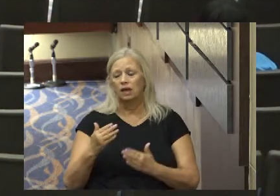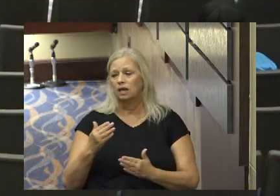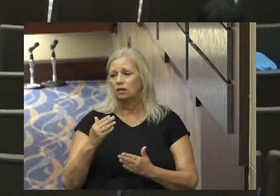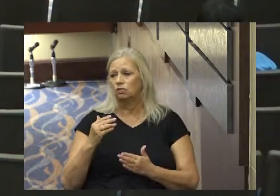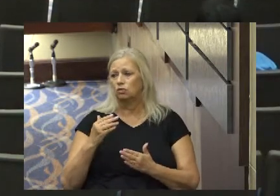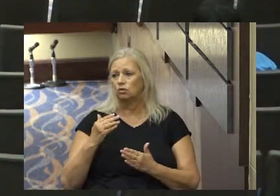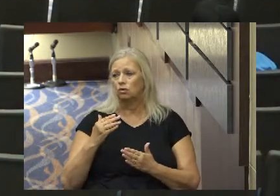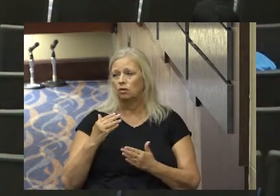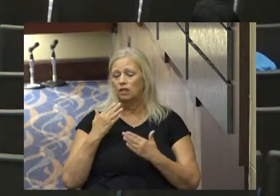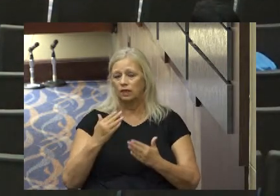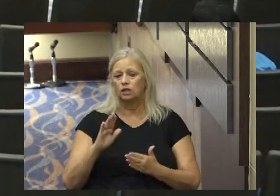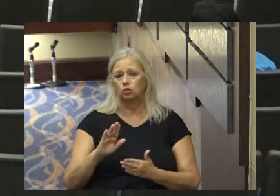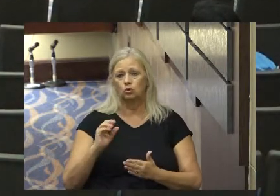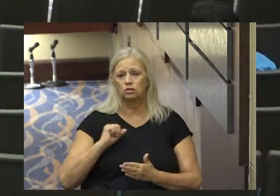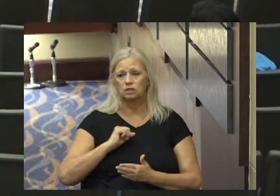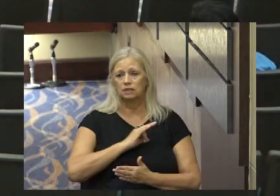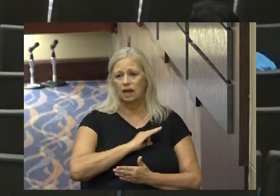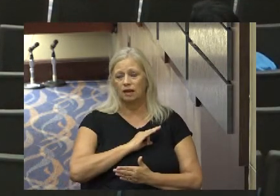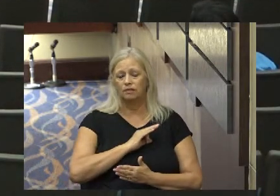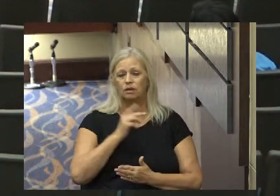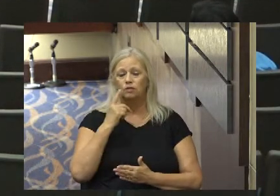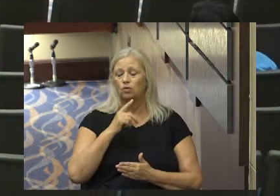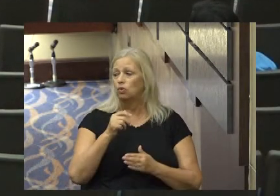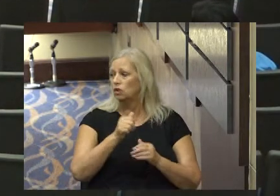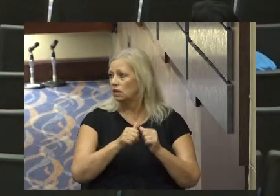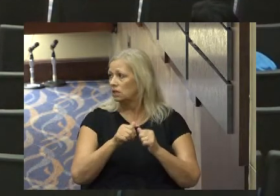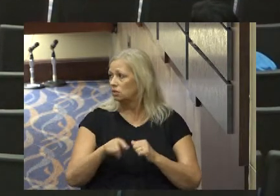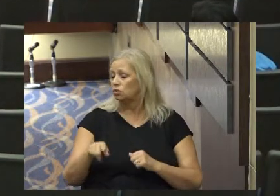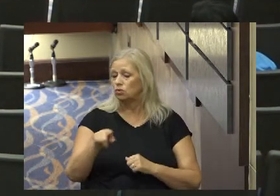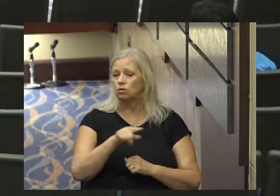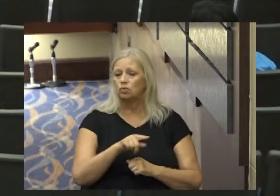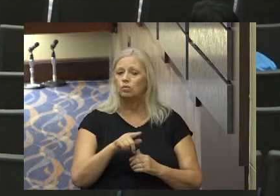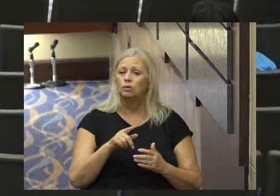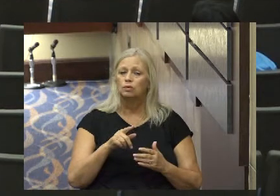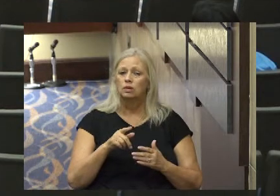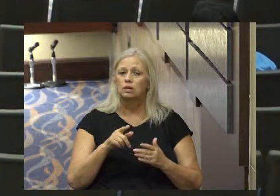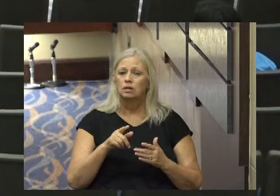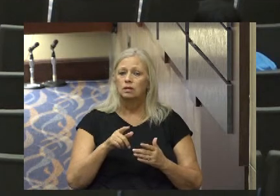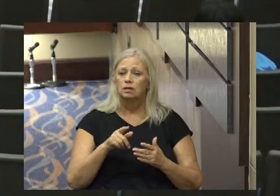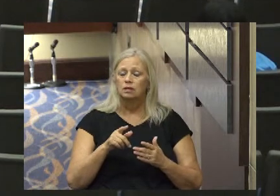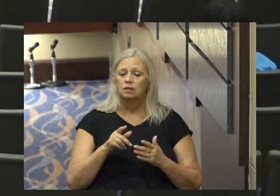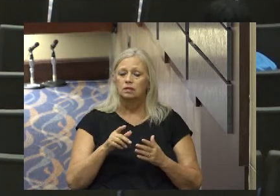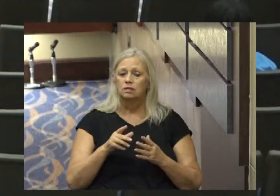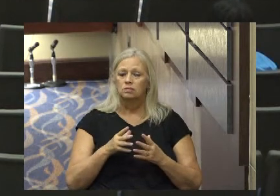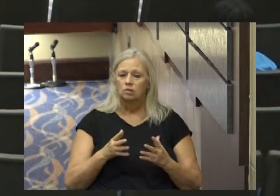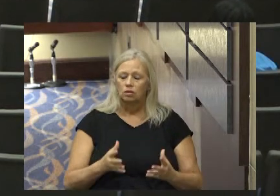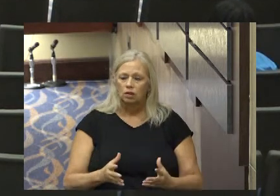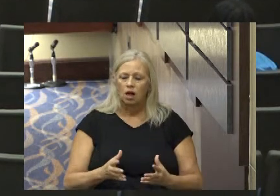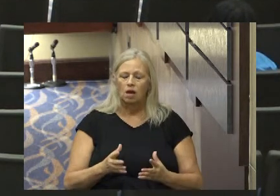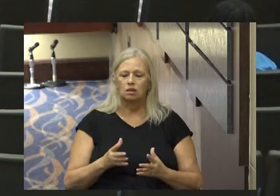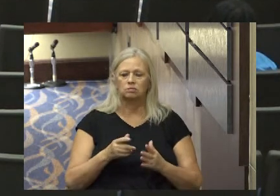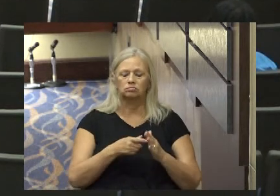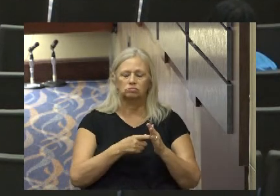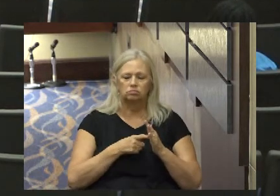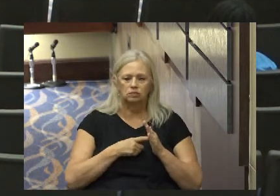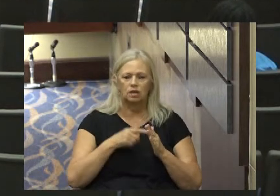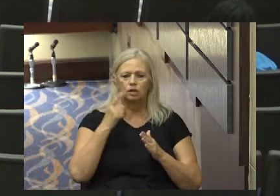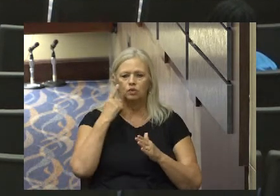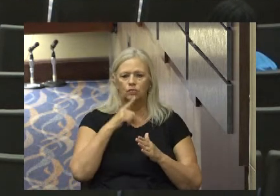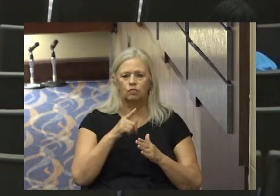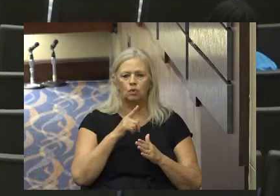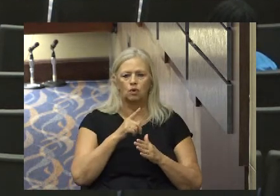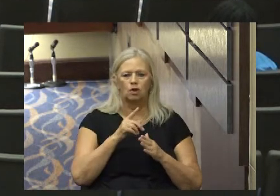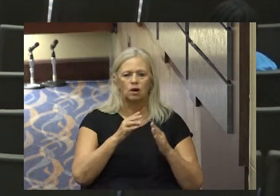well. As has been mentioned by each of you, there's unprecedented demand for housing and unprecedented challenges